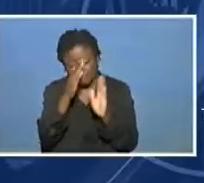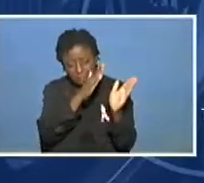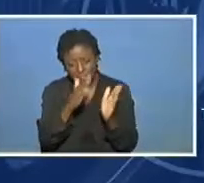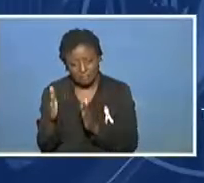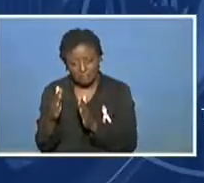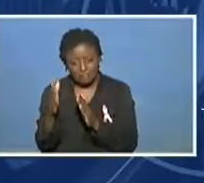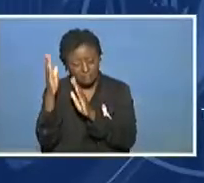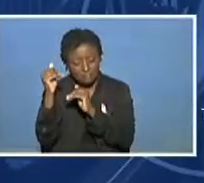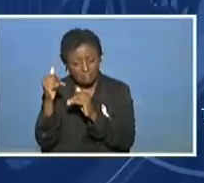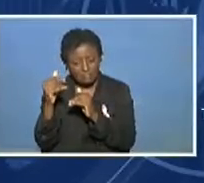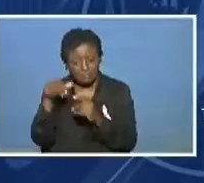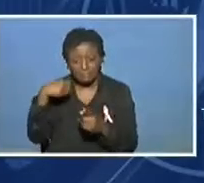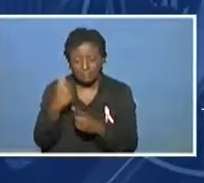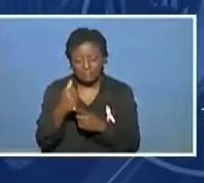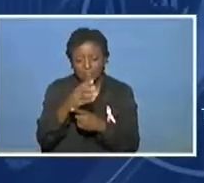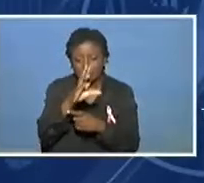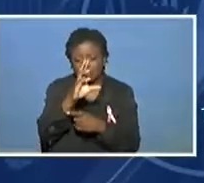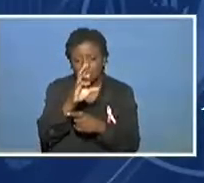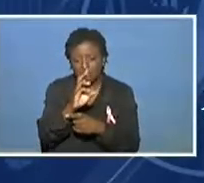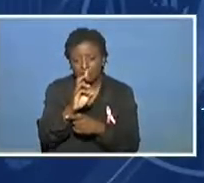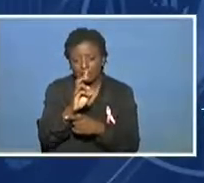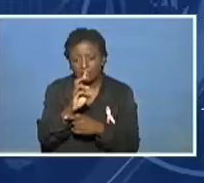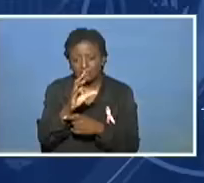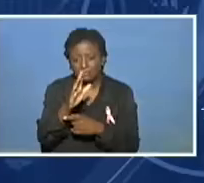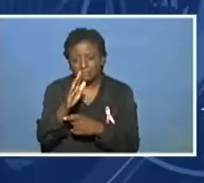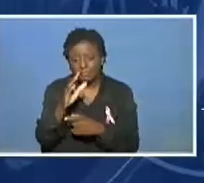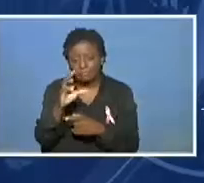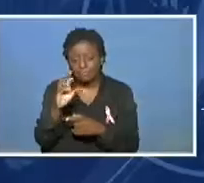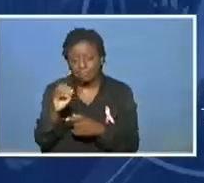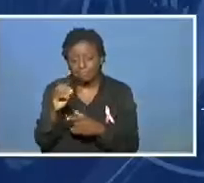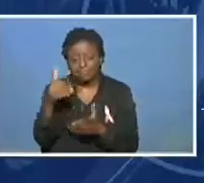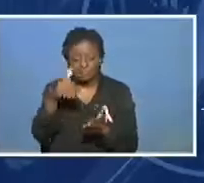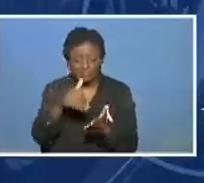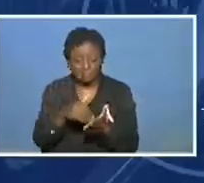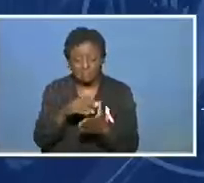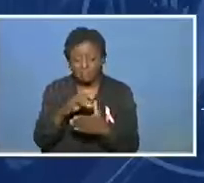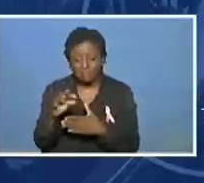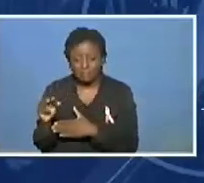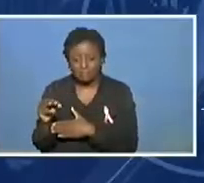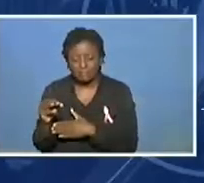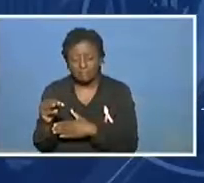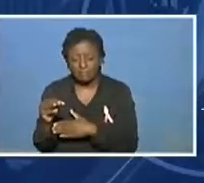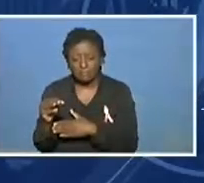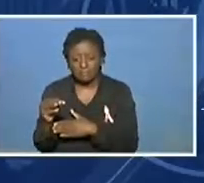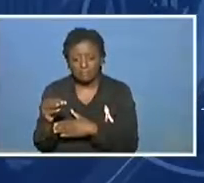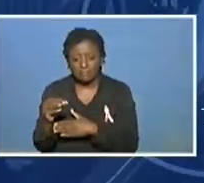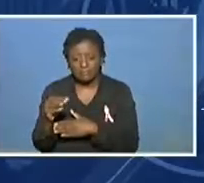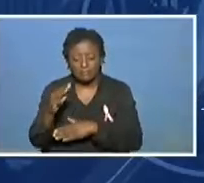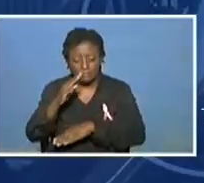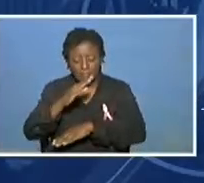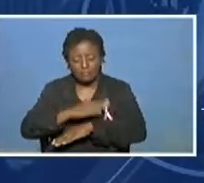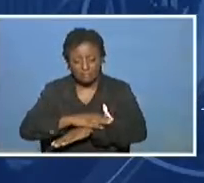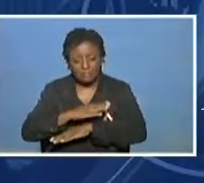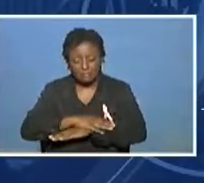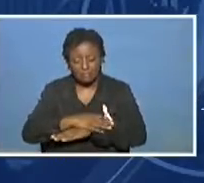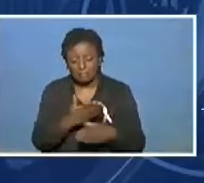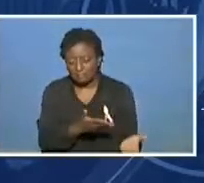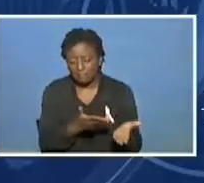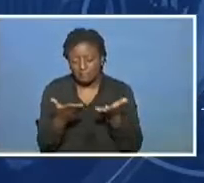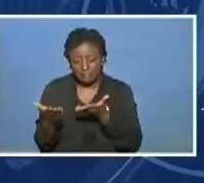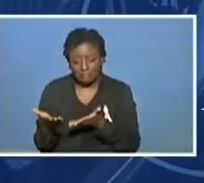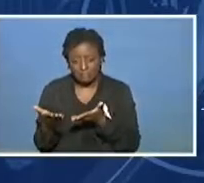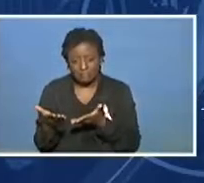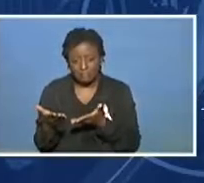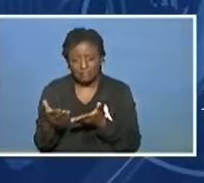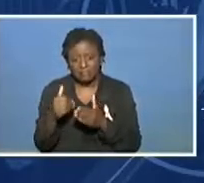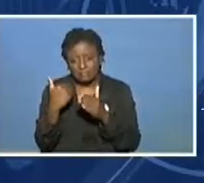them. That's nearly 25% of the workforce. On the table is a minimum wage increase of $260 per week from the